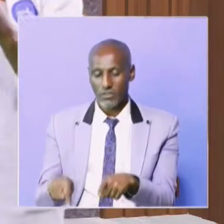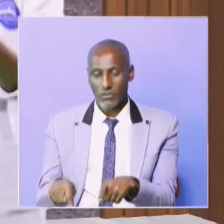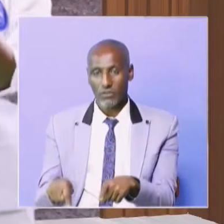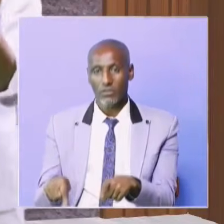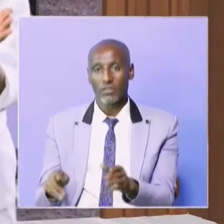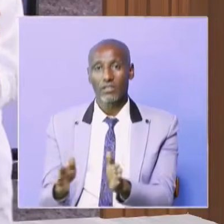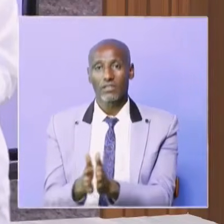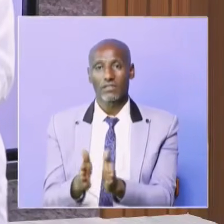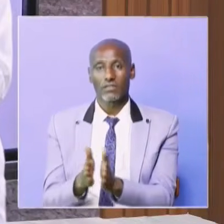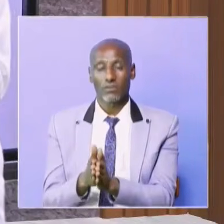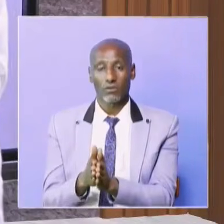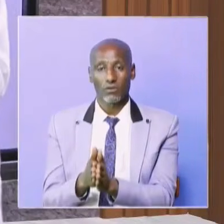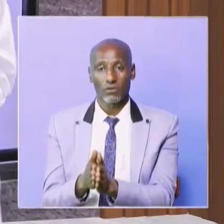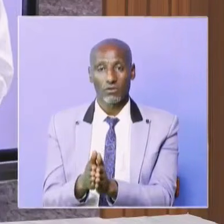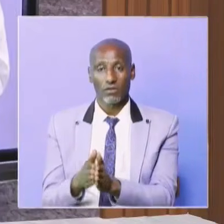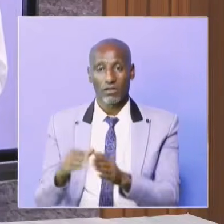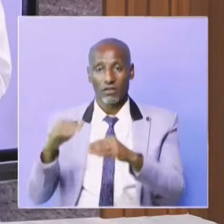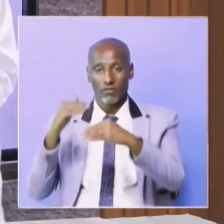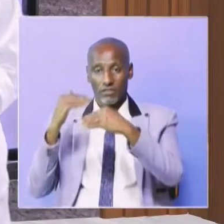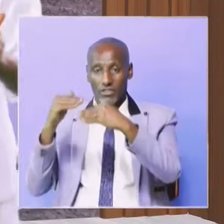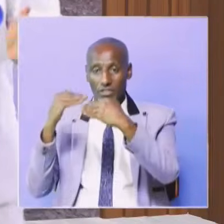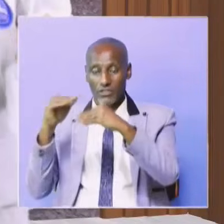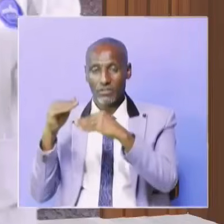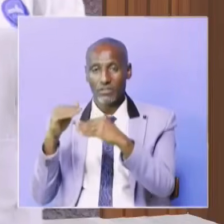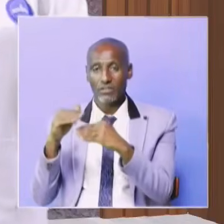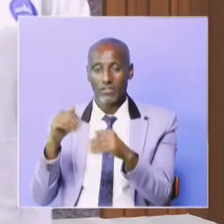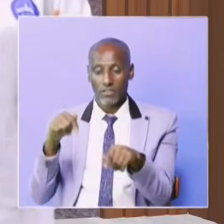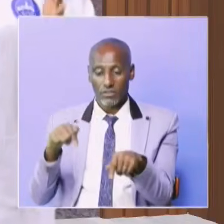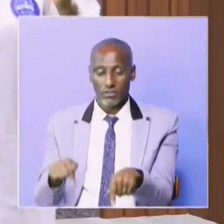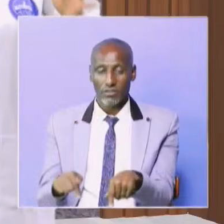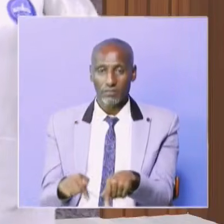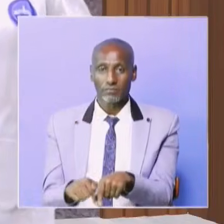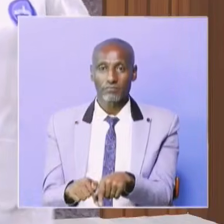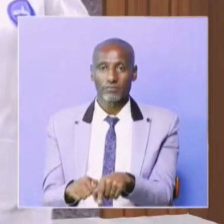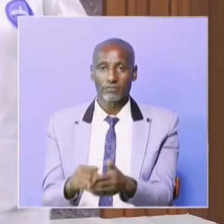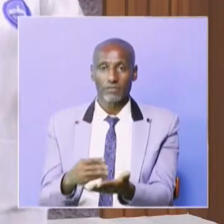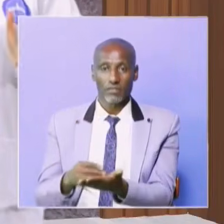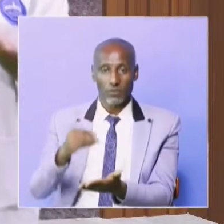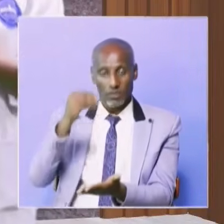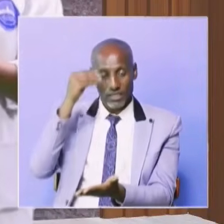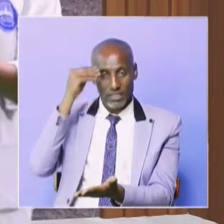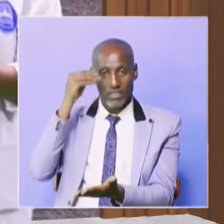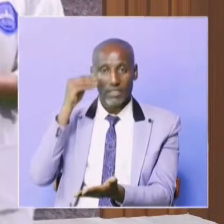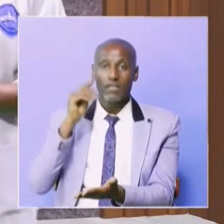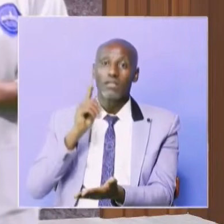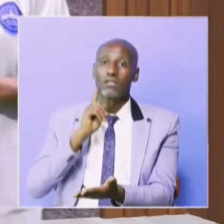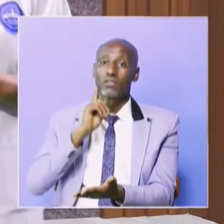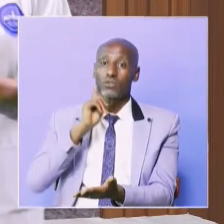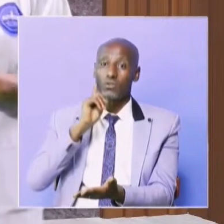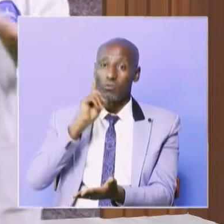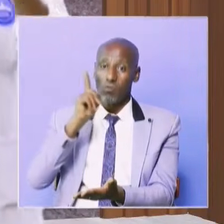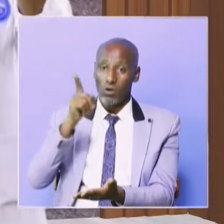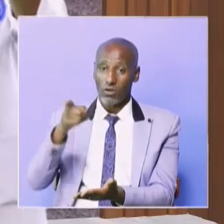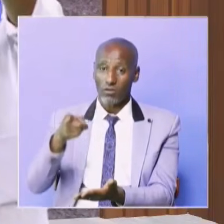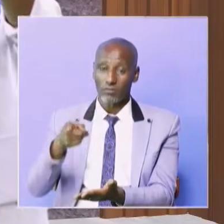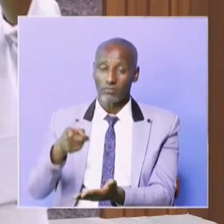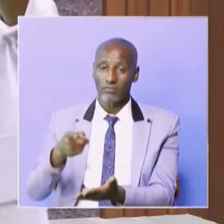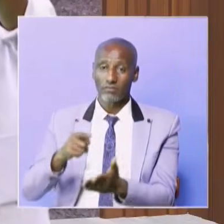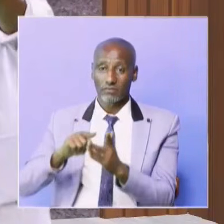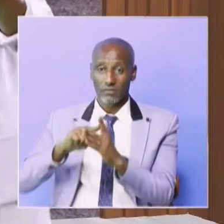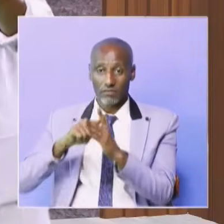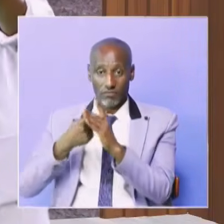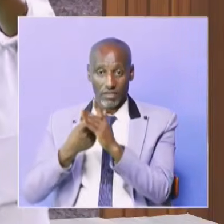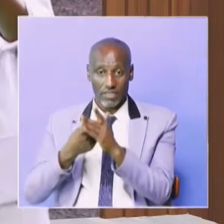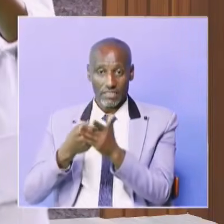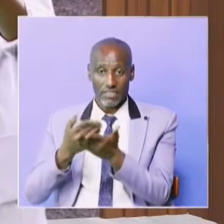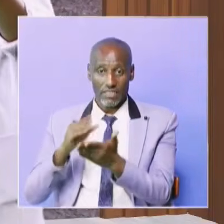You have got schedules. For example, today you learn something, and tomorrow, for example, tomorrow, first class, you know